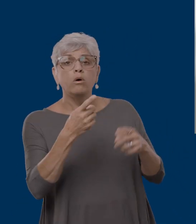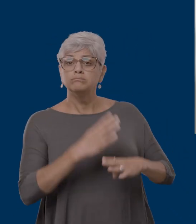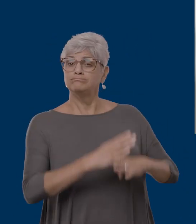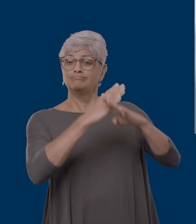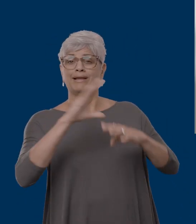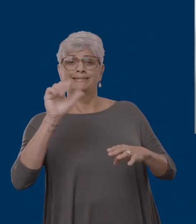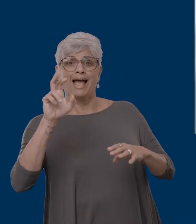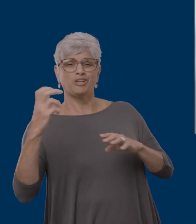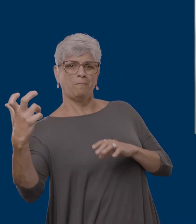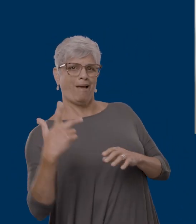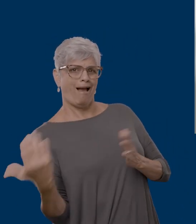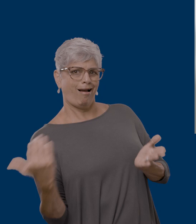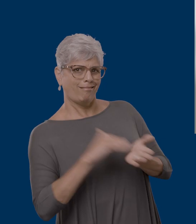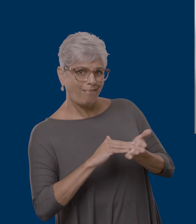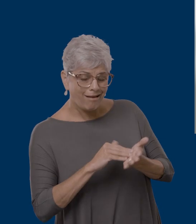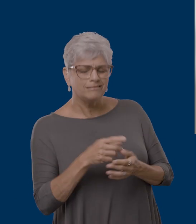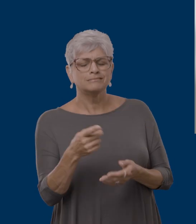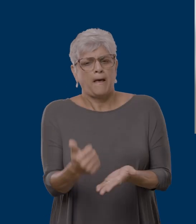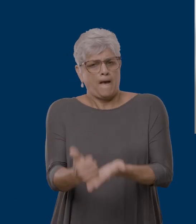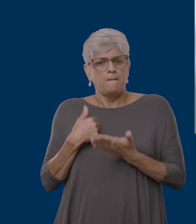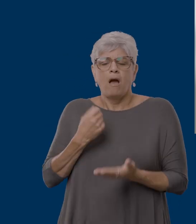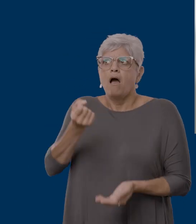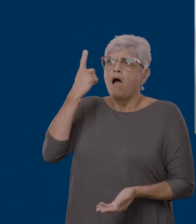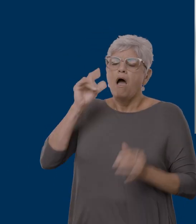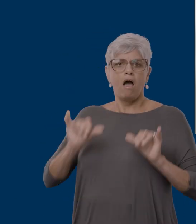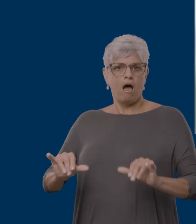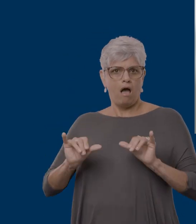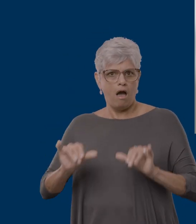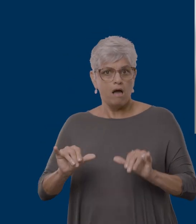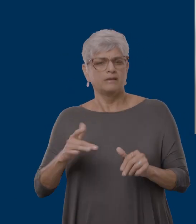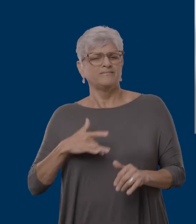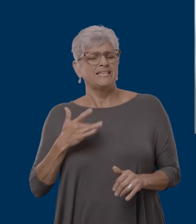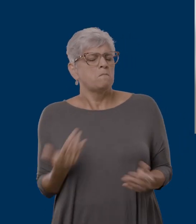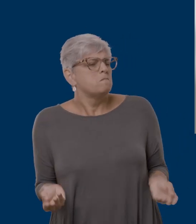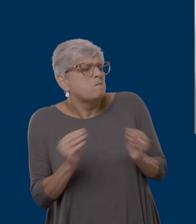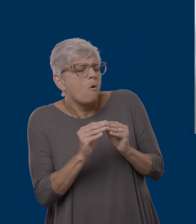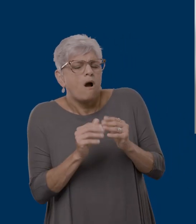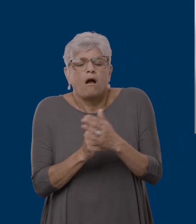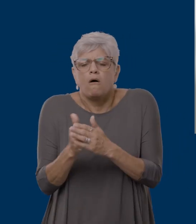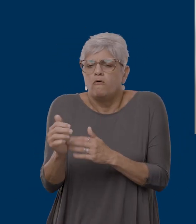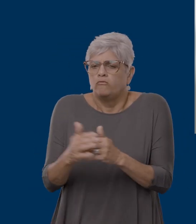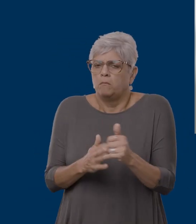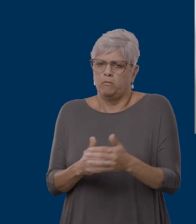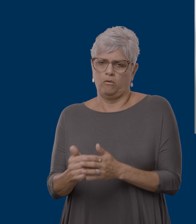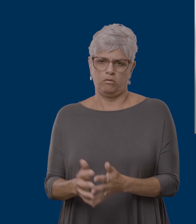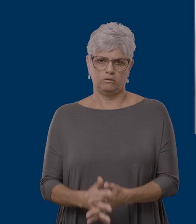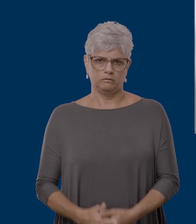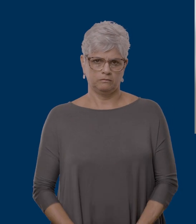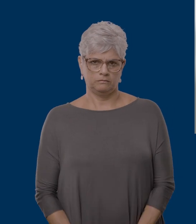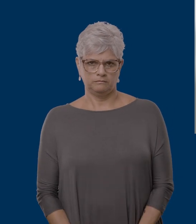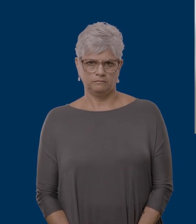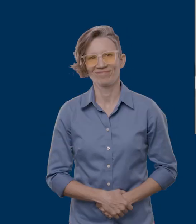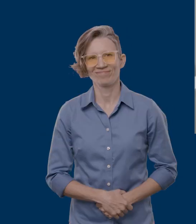is that we want to try to prevent the reoccurrence of the cancer. That helped me understand and made me